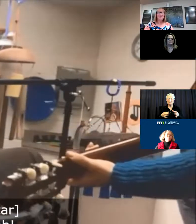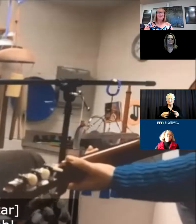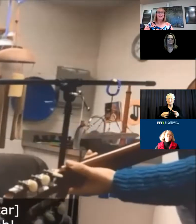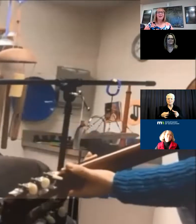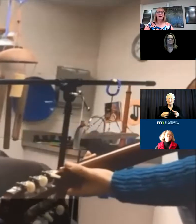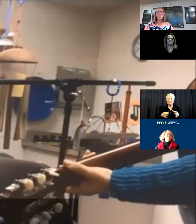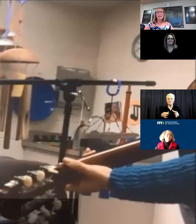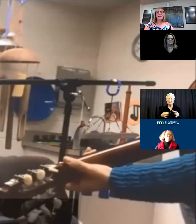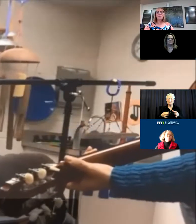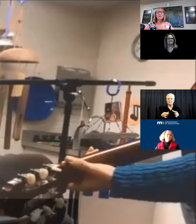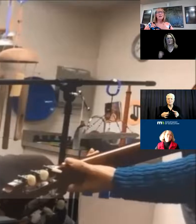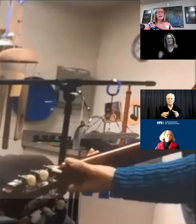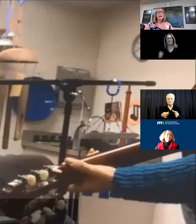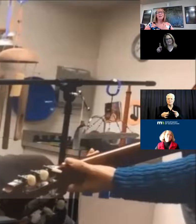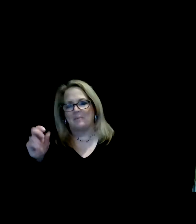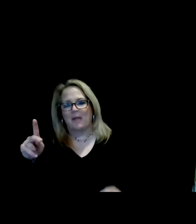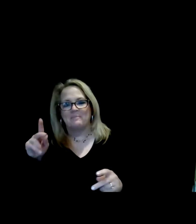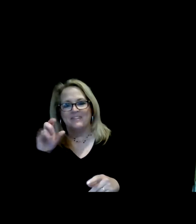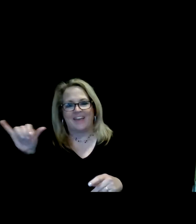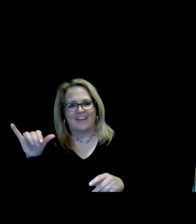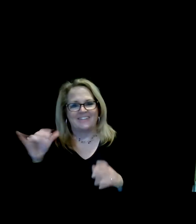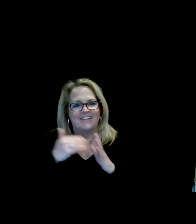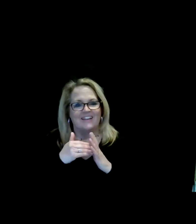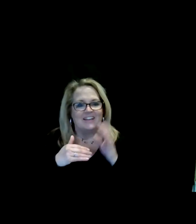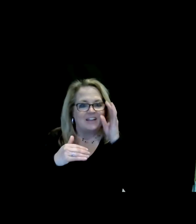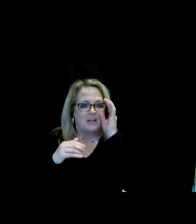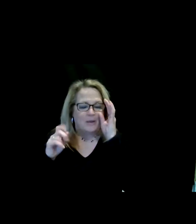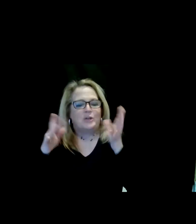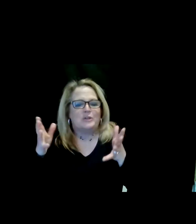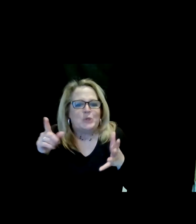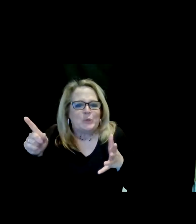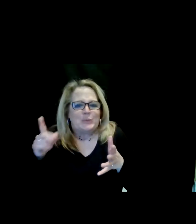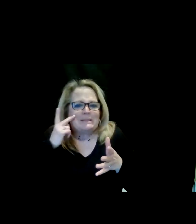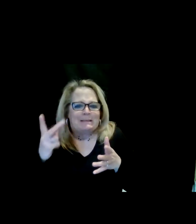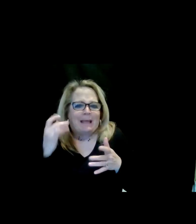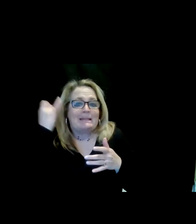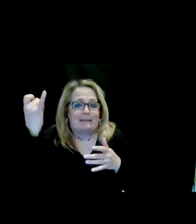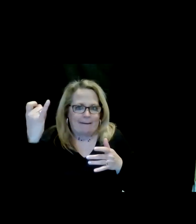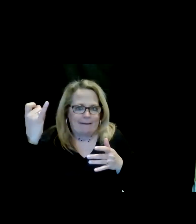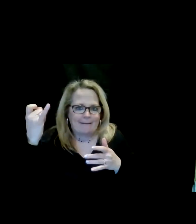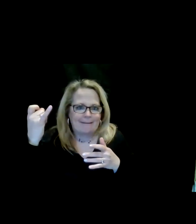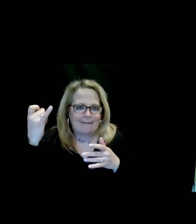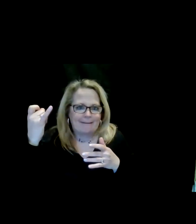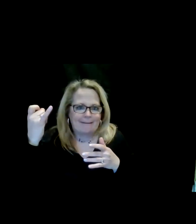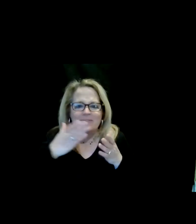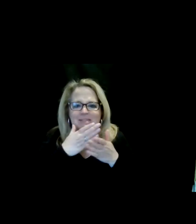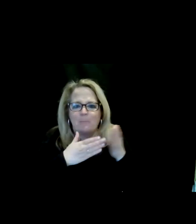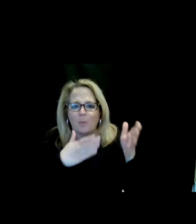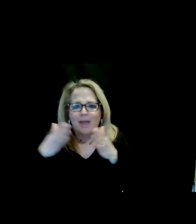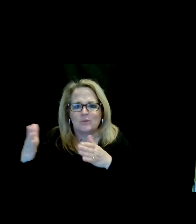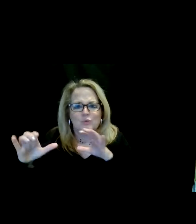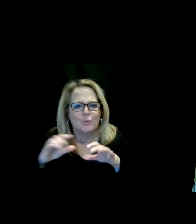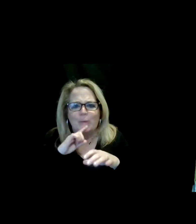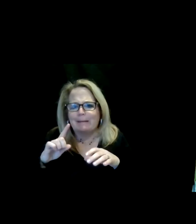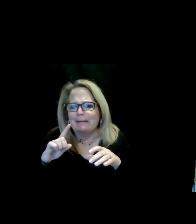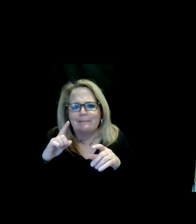Yeah. Okay, all right, let's go ahead and at least you kind of have the idea of some ways of doing some very